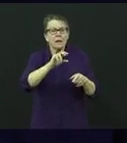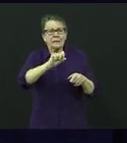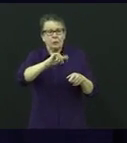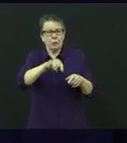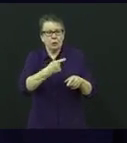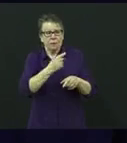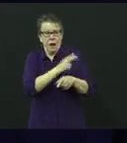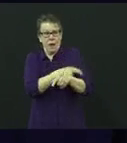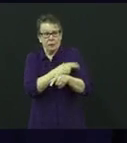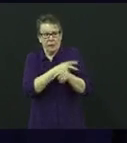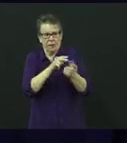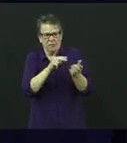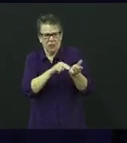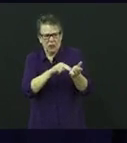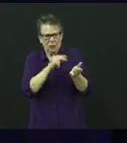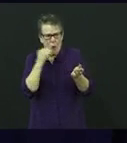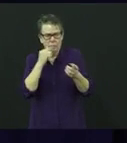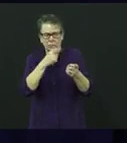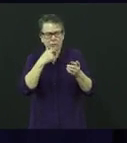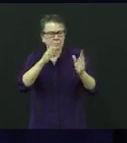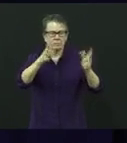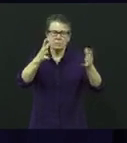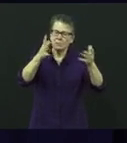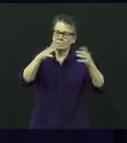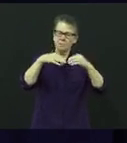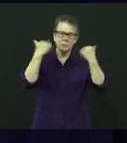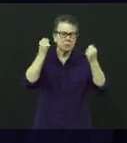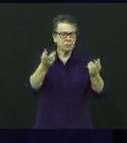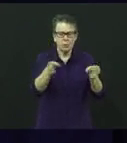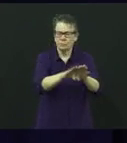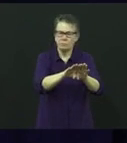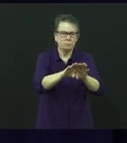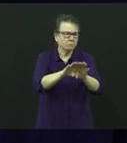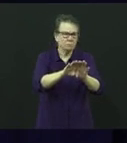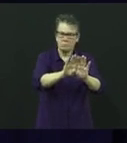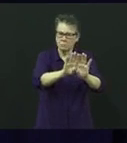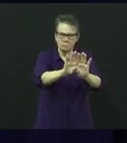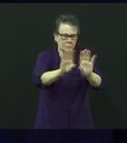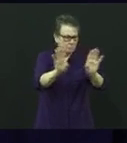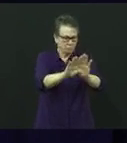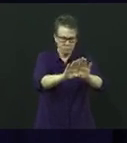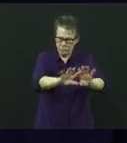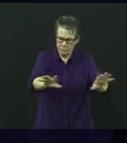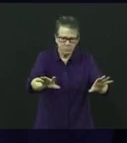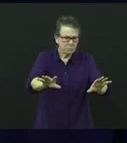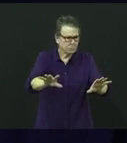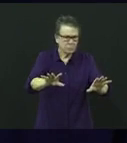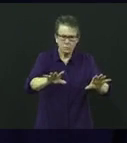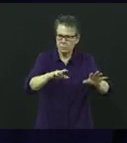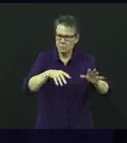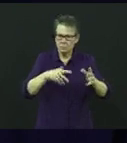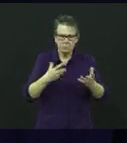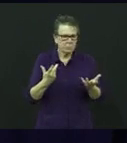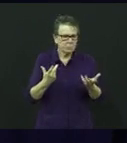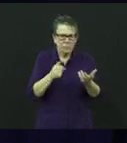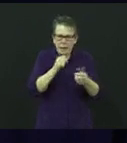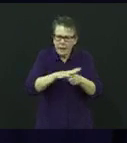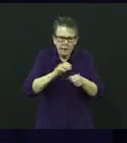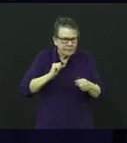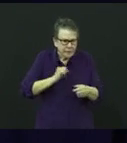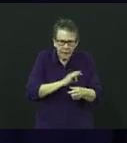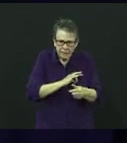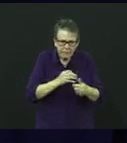14 days, and the inability to get the adequate staff to give the residents the care that they